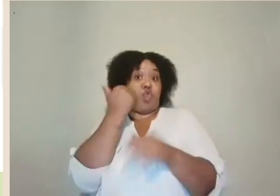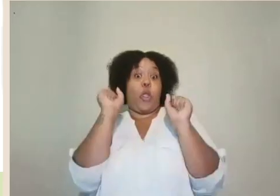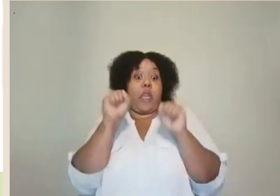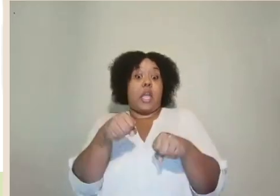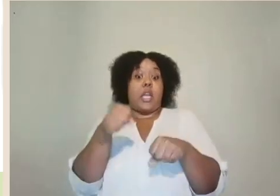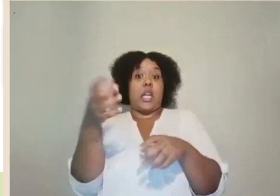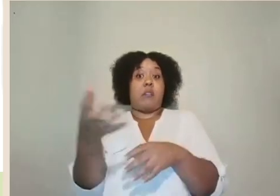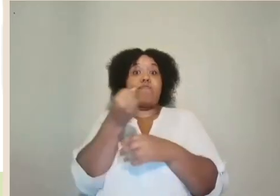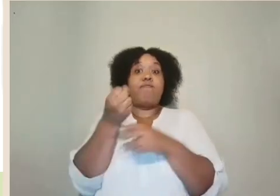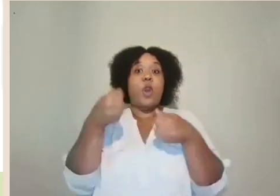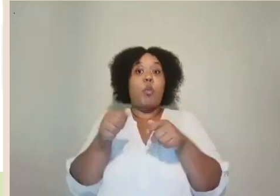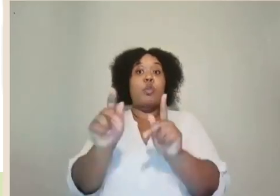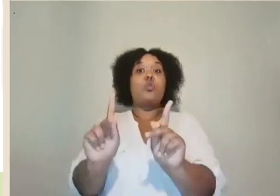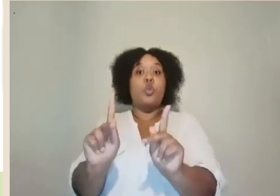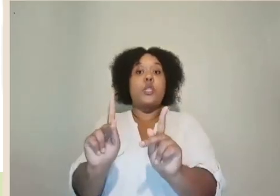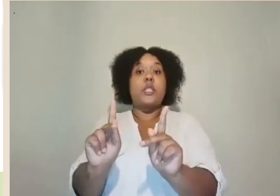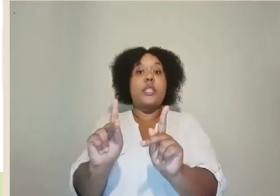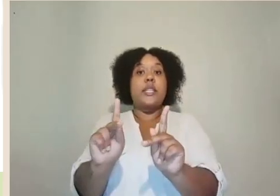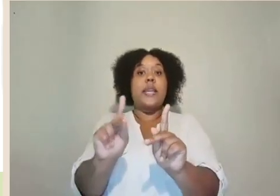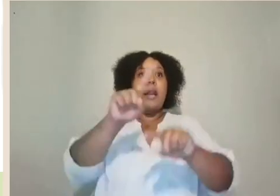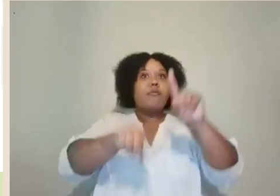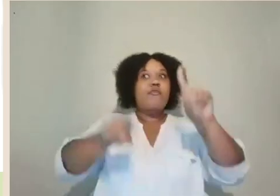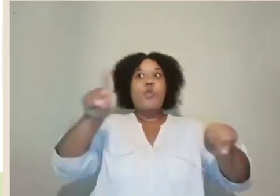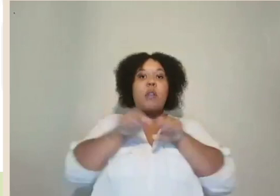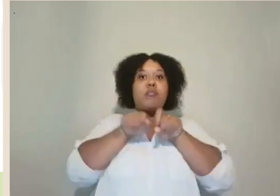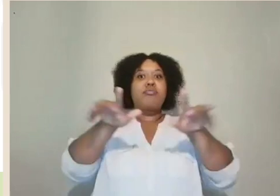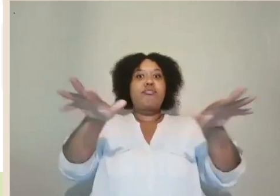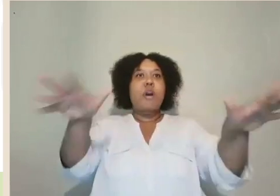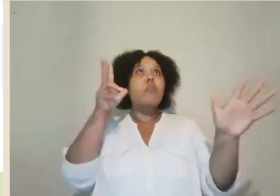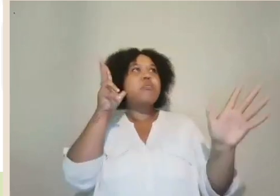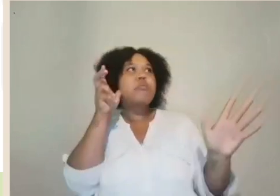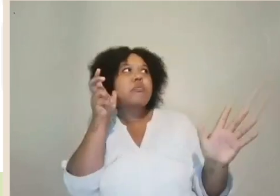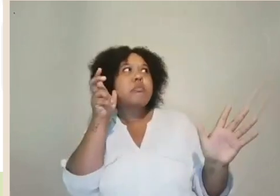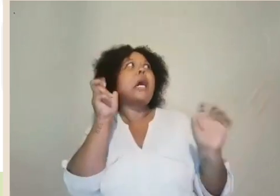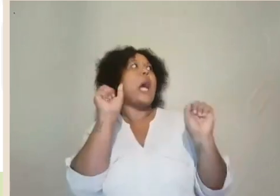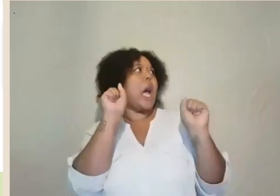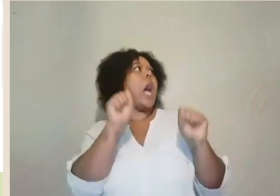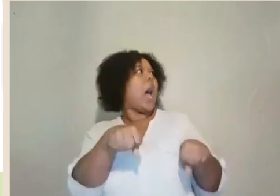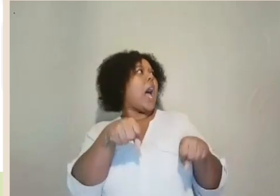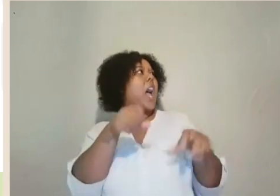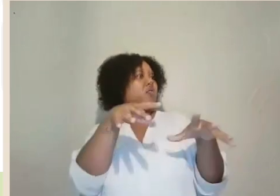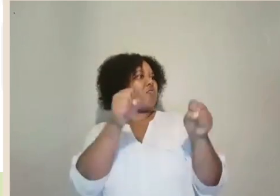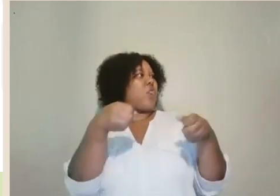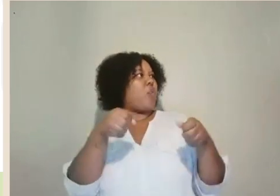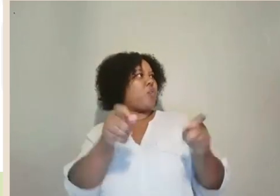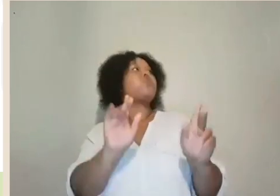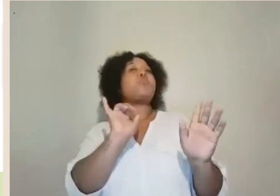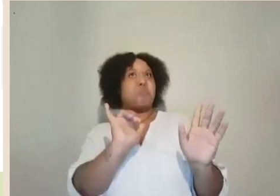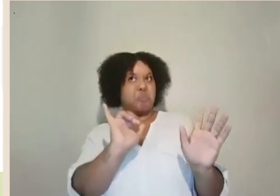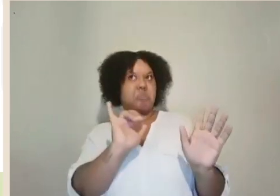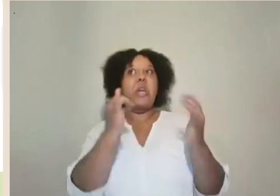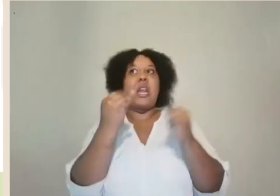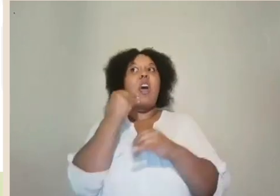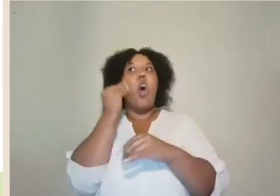also a way of reaching a wide variety of students, of knowing, oh, this is an opportunity that I can do. Okay, I found out about homeroom. Now I